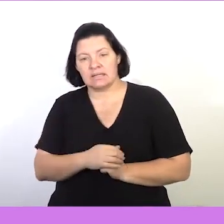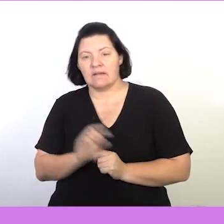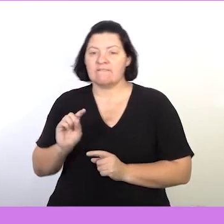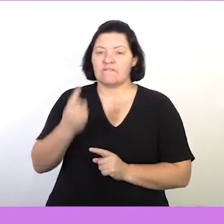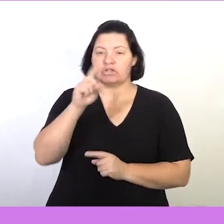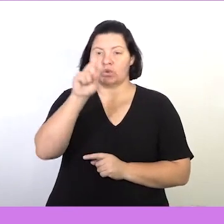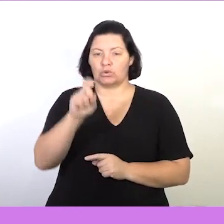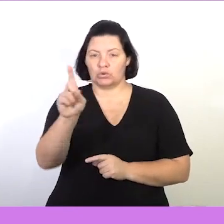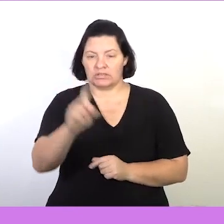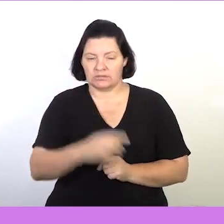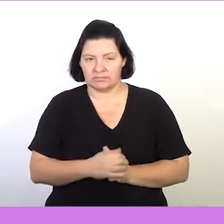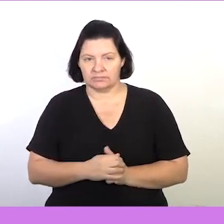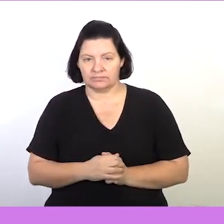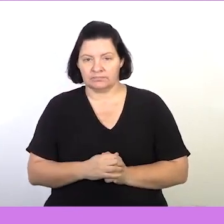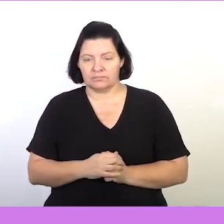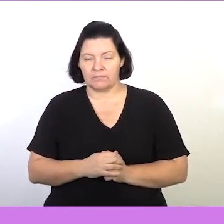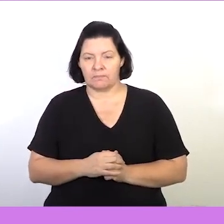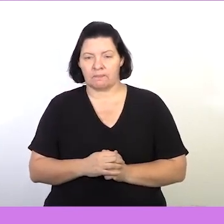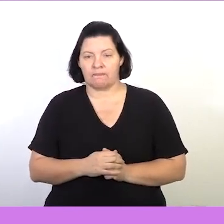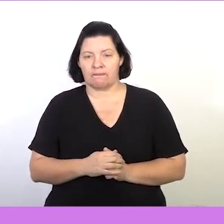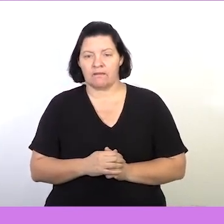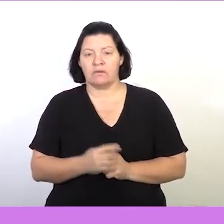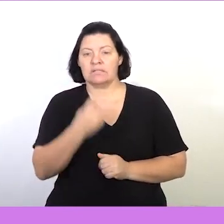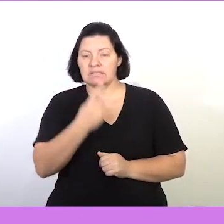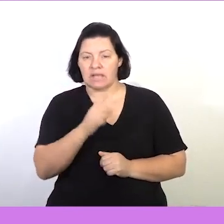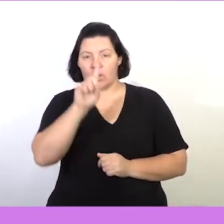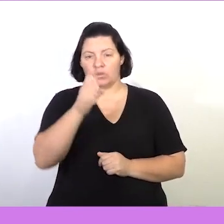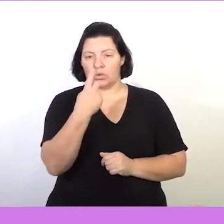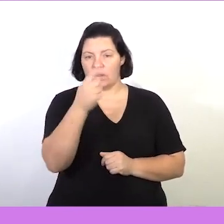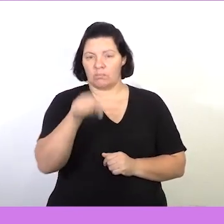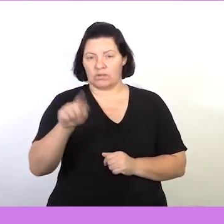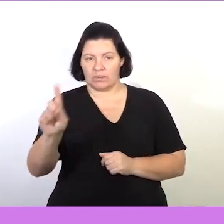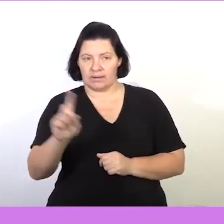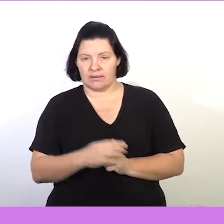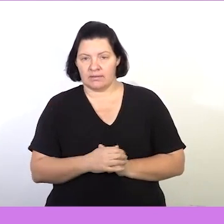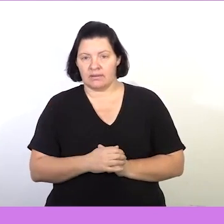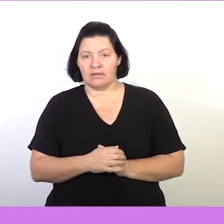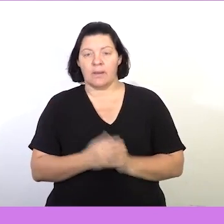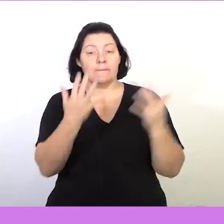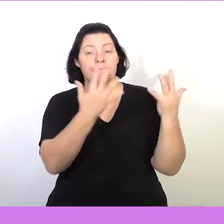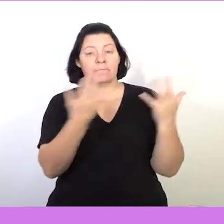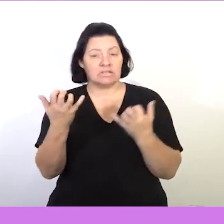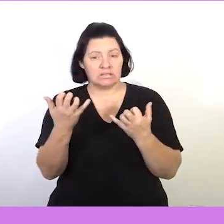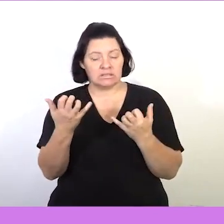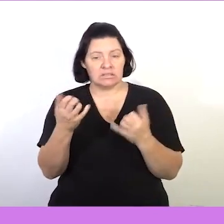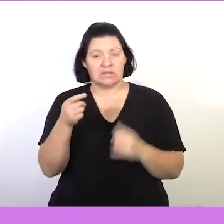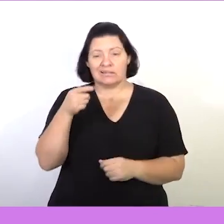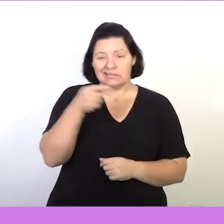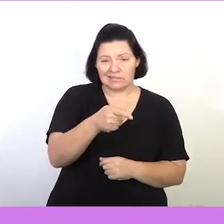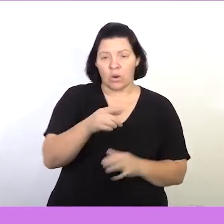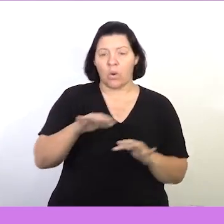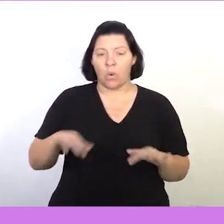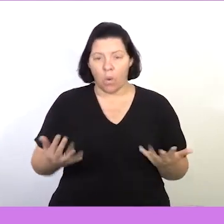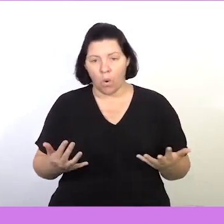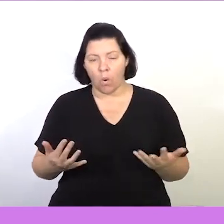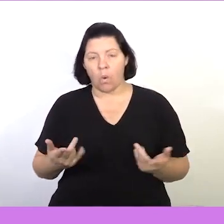what is our first question. I'm saying in question 1.1, is the budget or